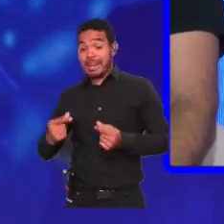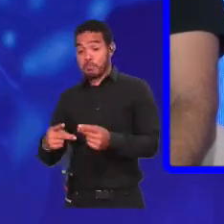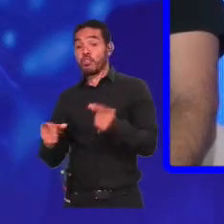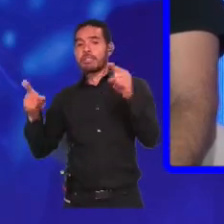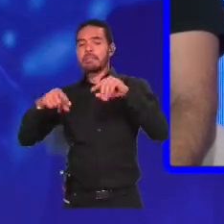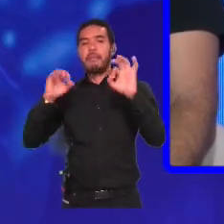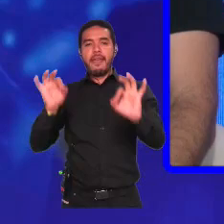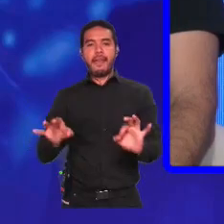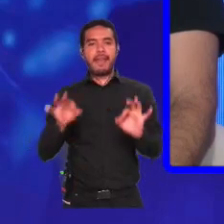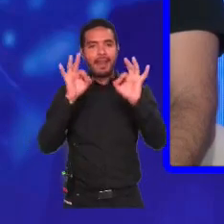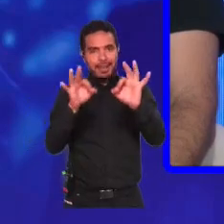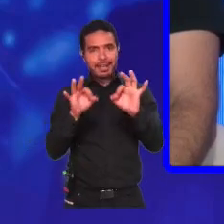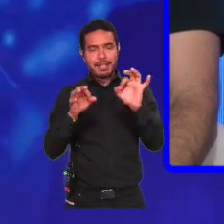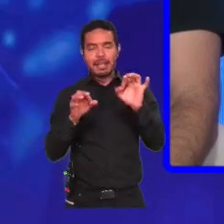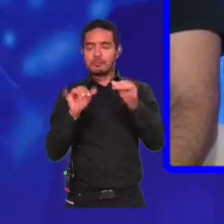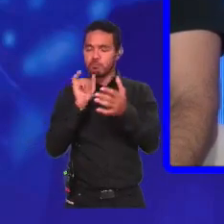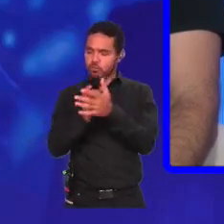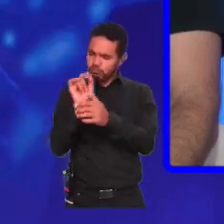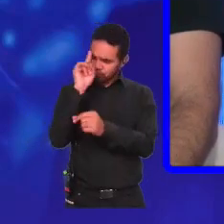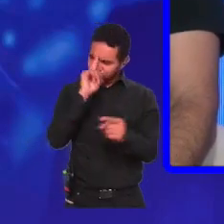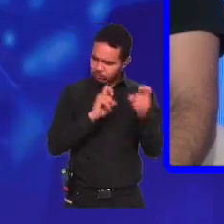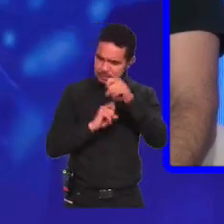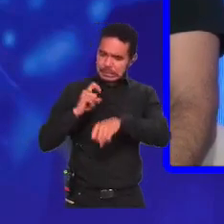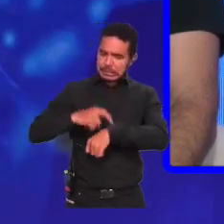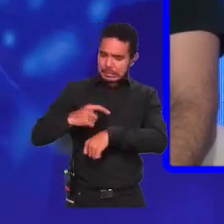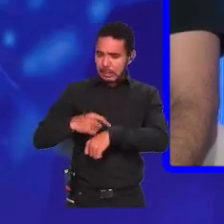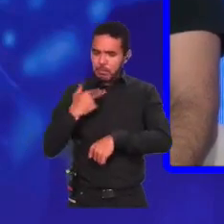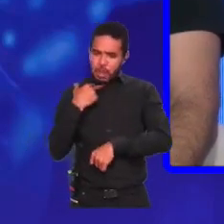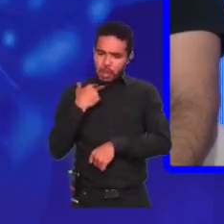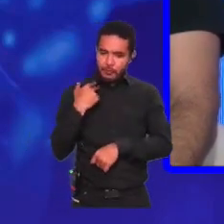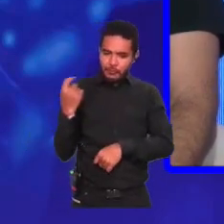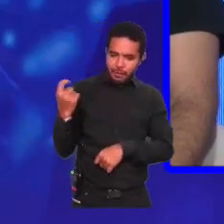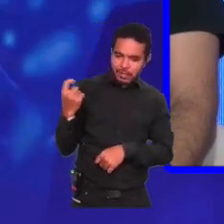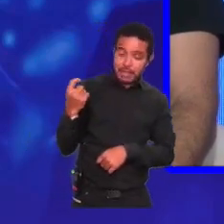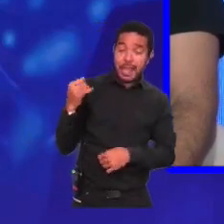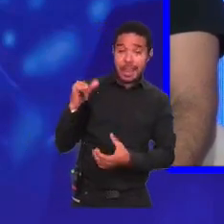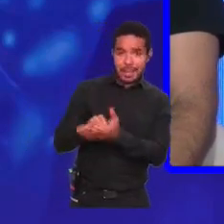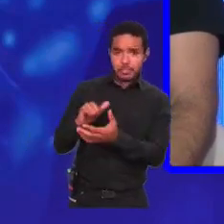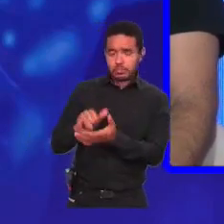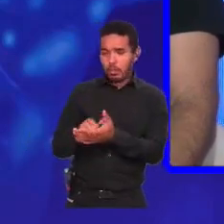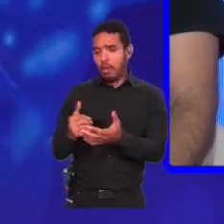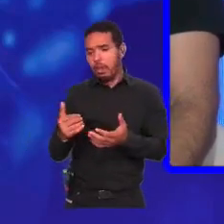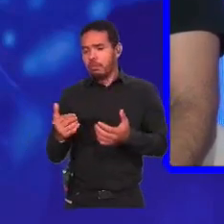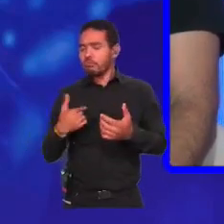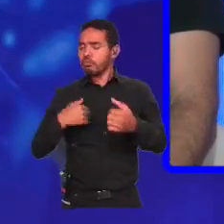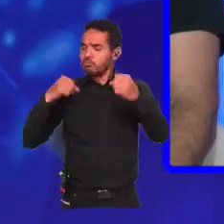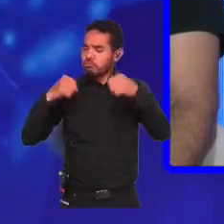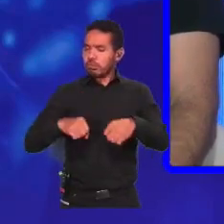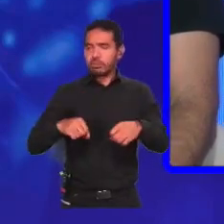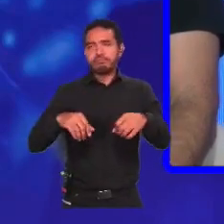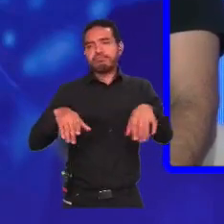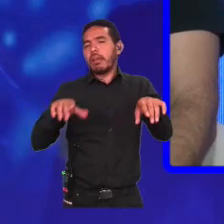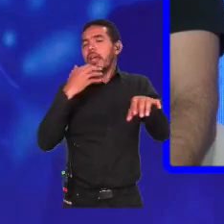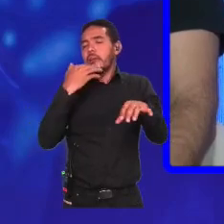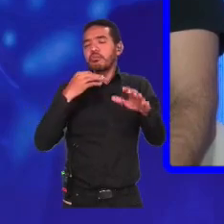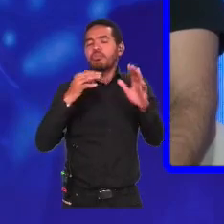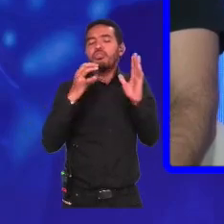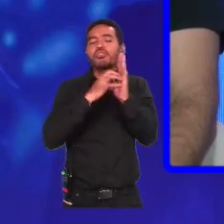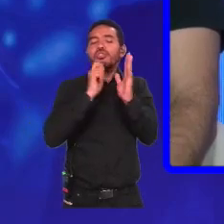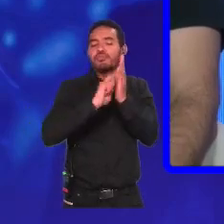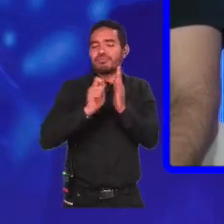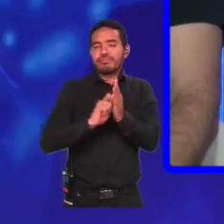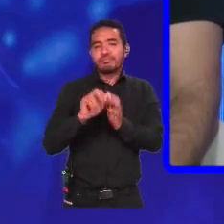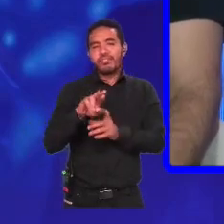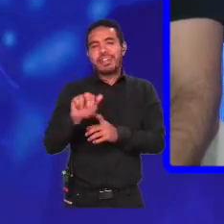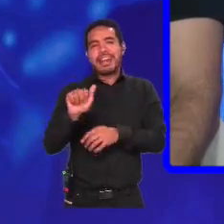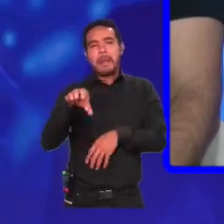know, this took me a certain amount of time, but potentially I can, you know, just write a script in Reaper or something, and that can help me, you